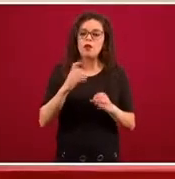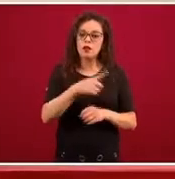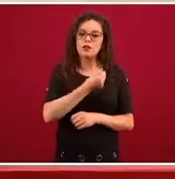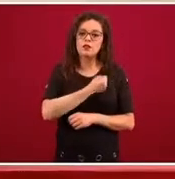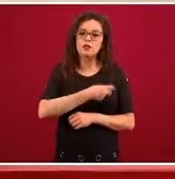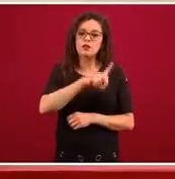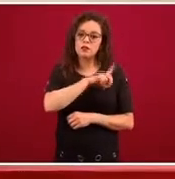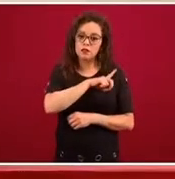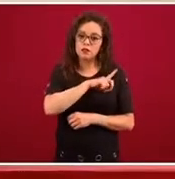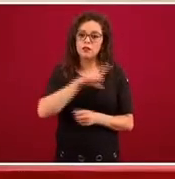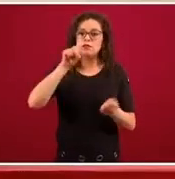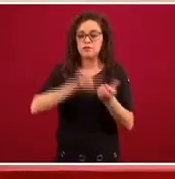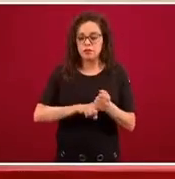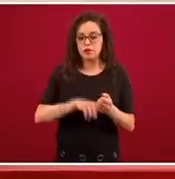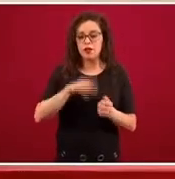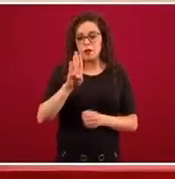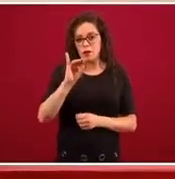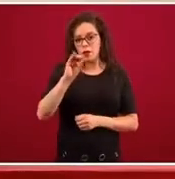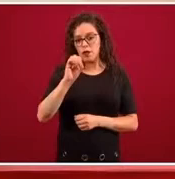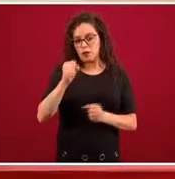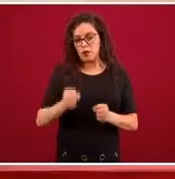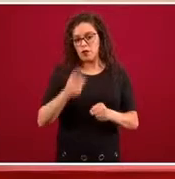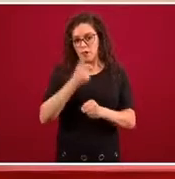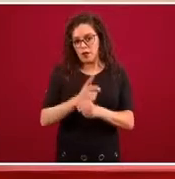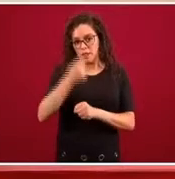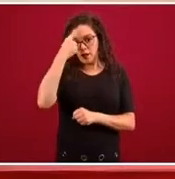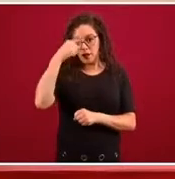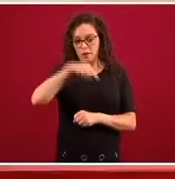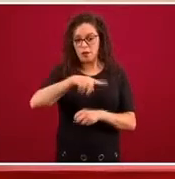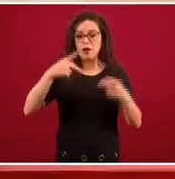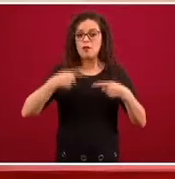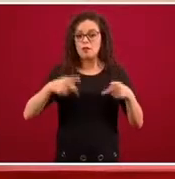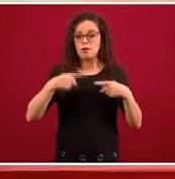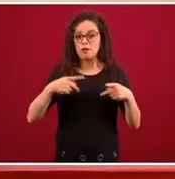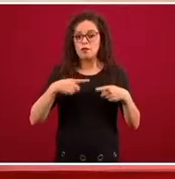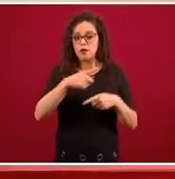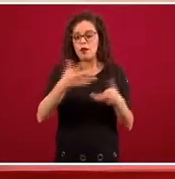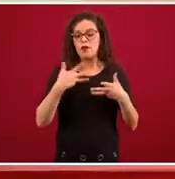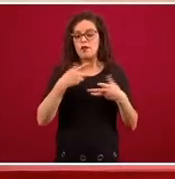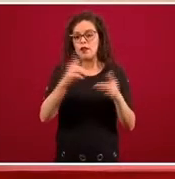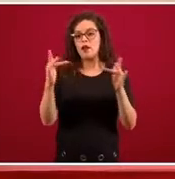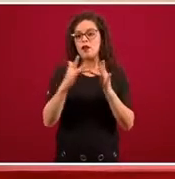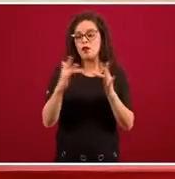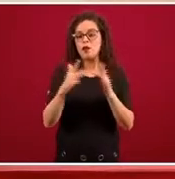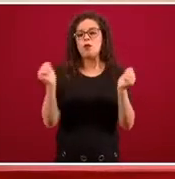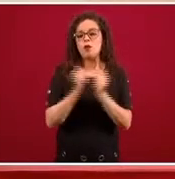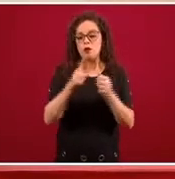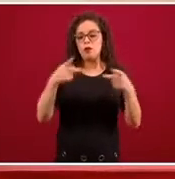for this. This is a biosecurity element.